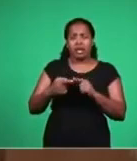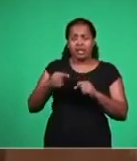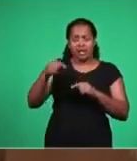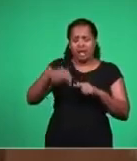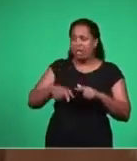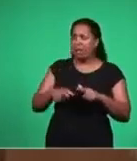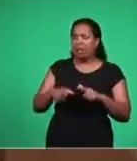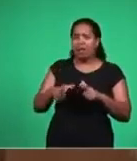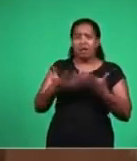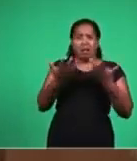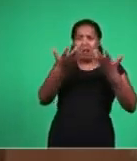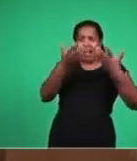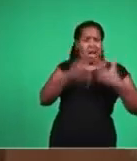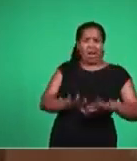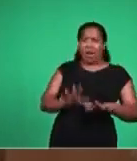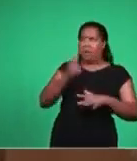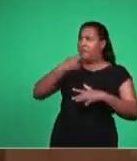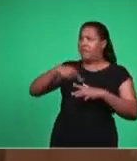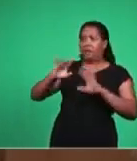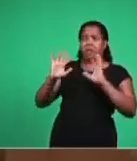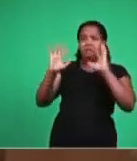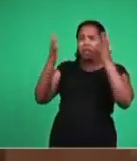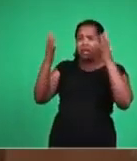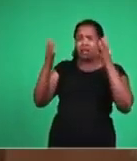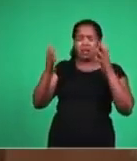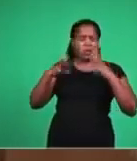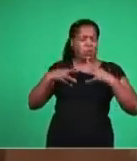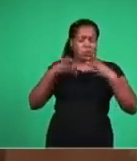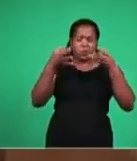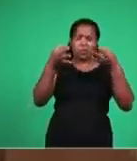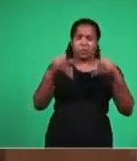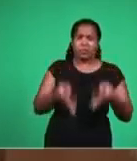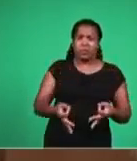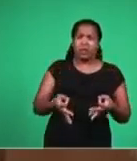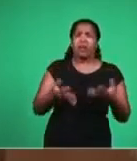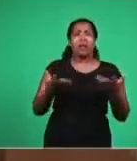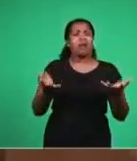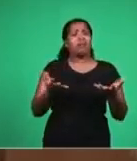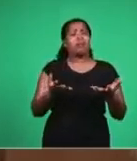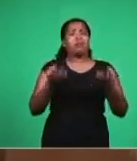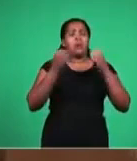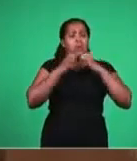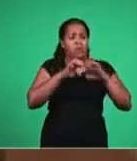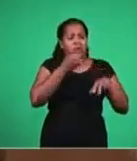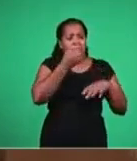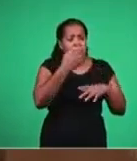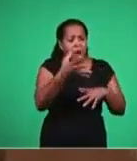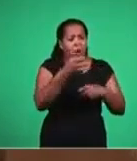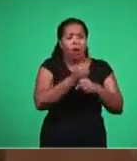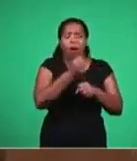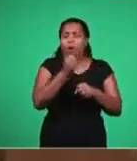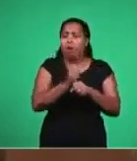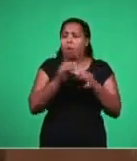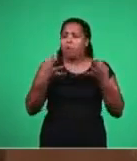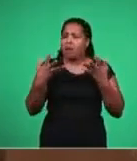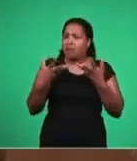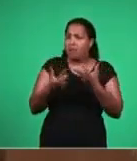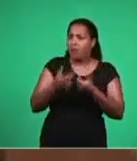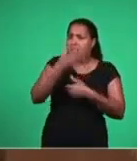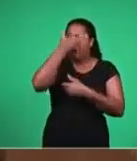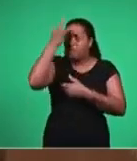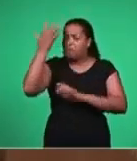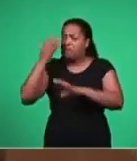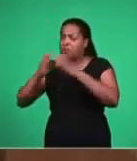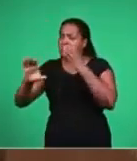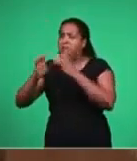It is a church that is on the side. And they don't want to go. I think that the work is marvelous.